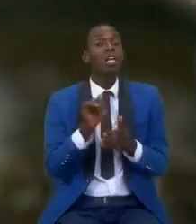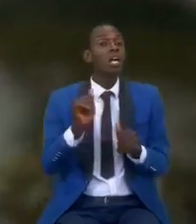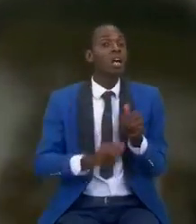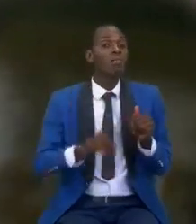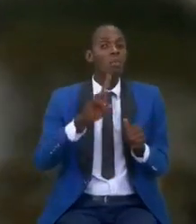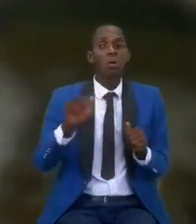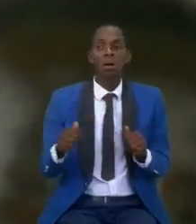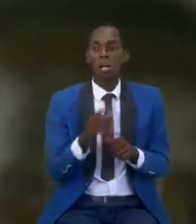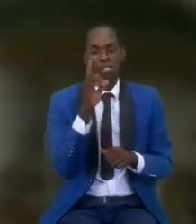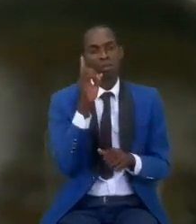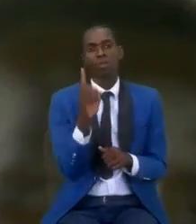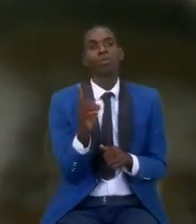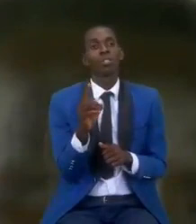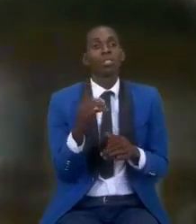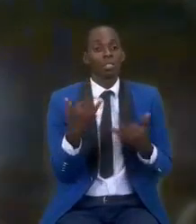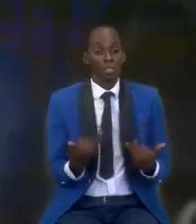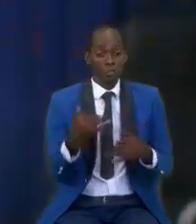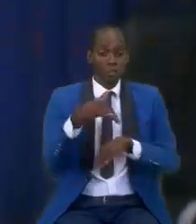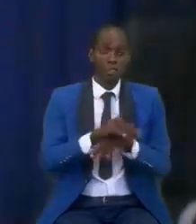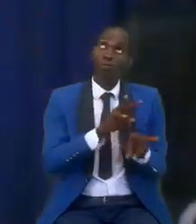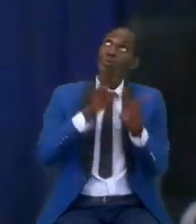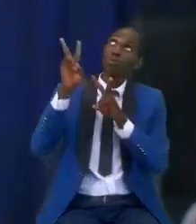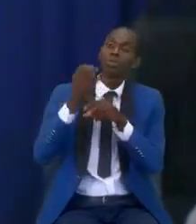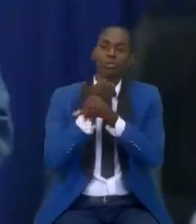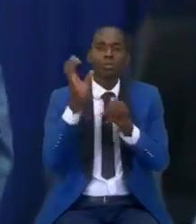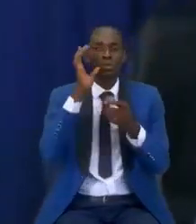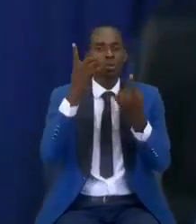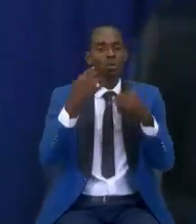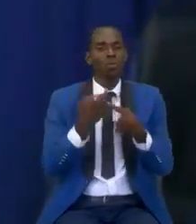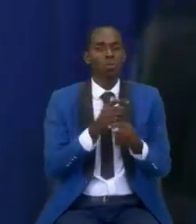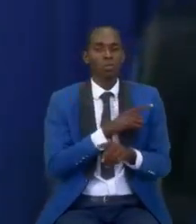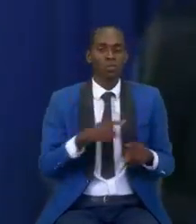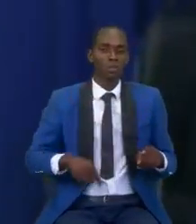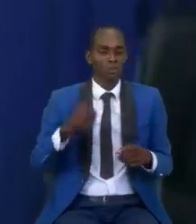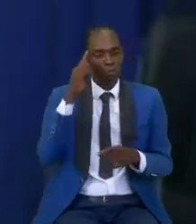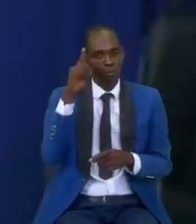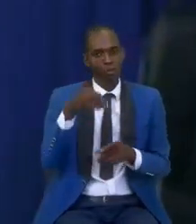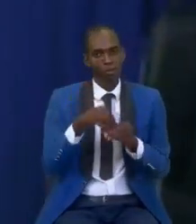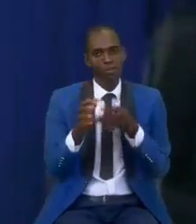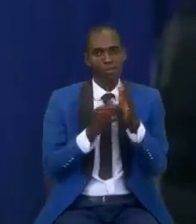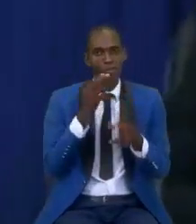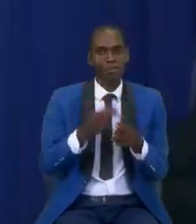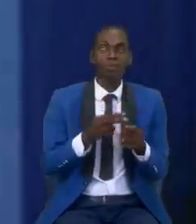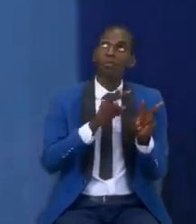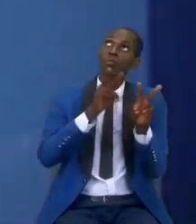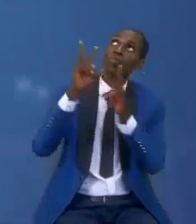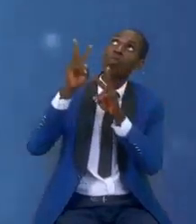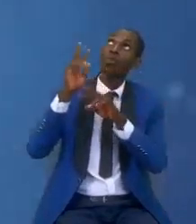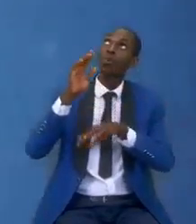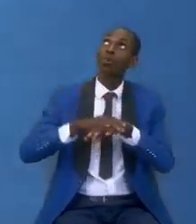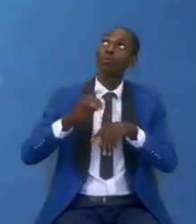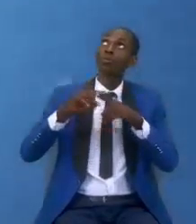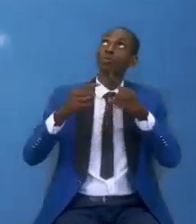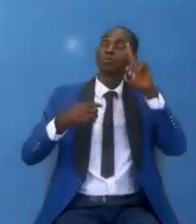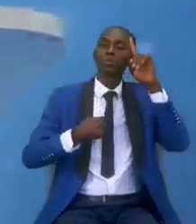Yes. Look unto me. Christ says, come unto me. Peter was around. He didn't say, go